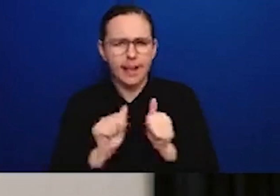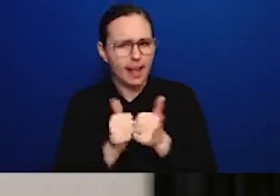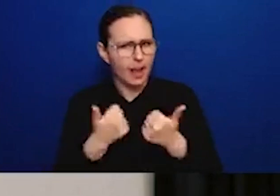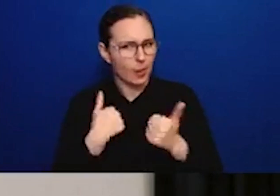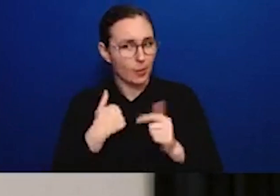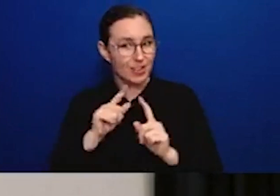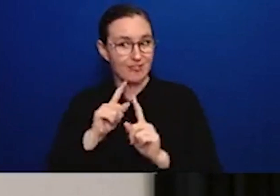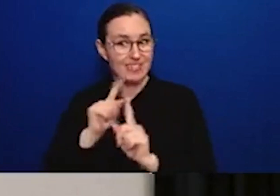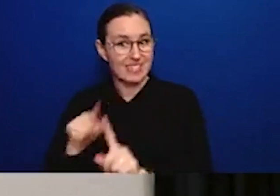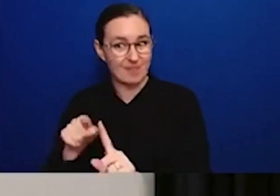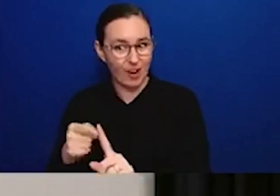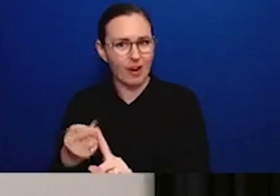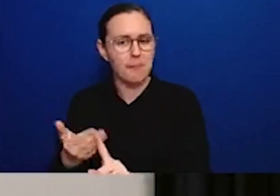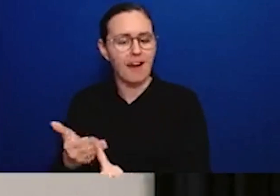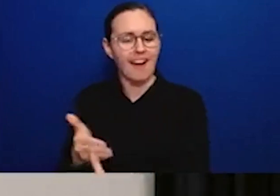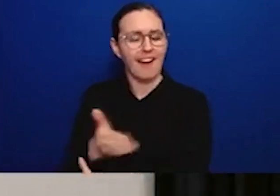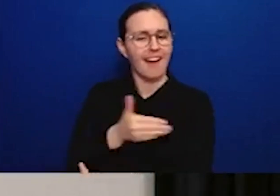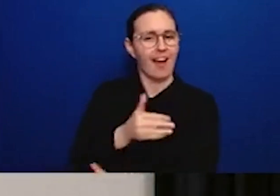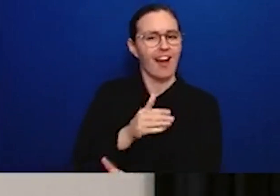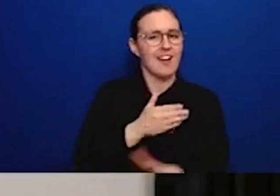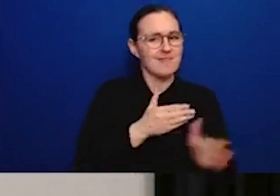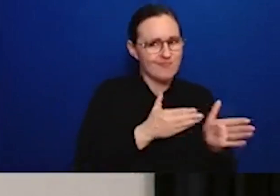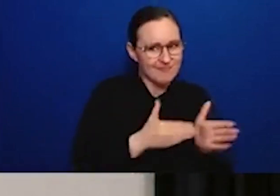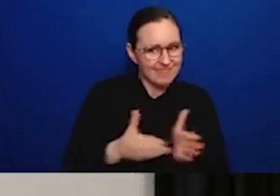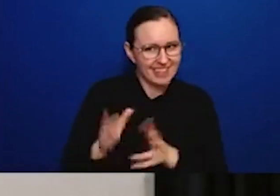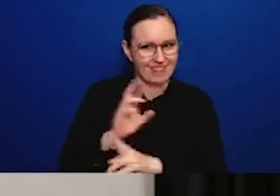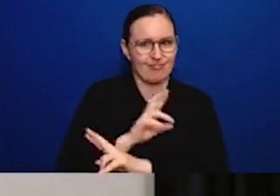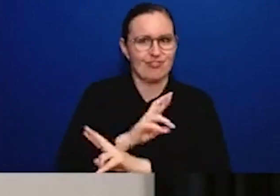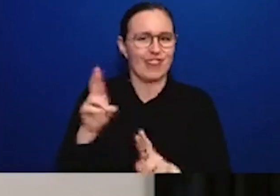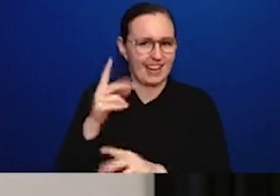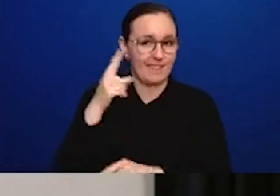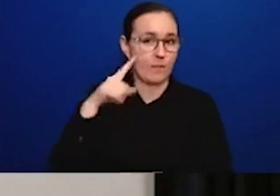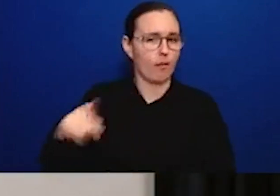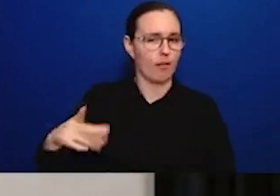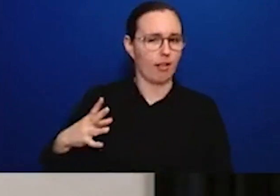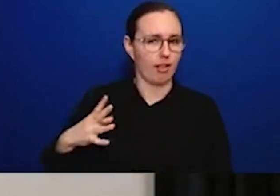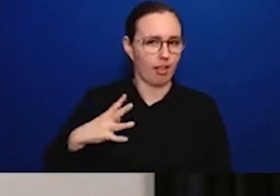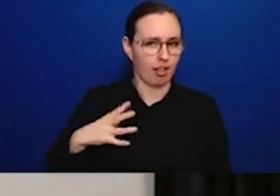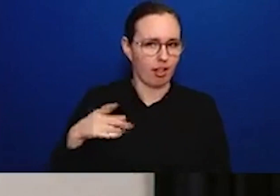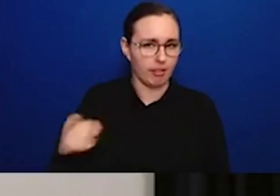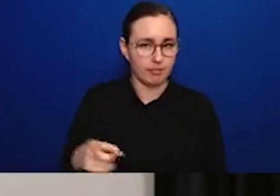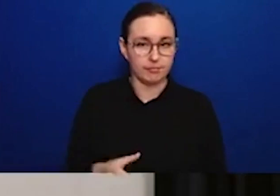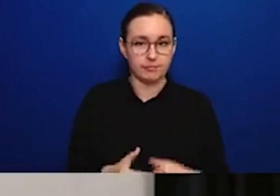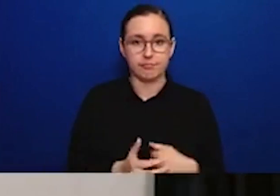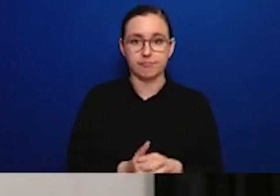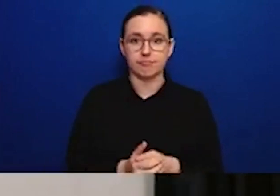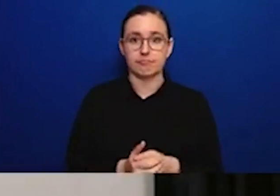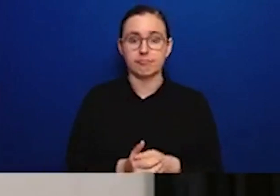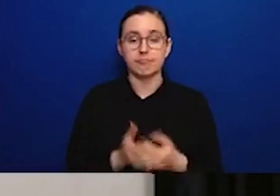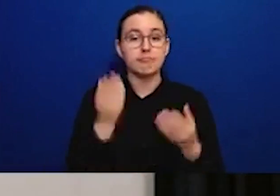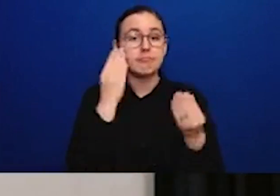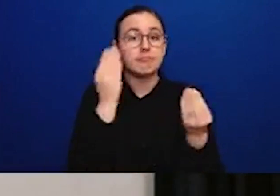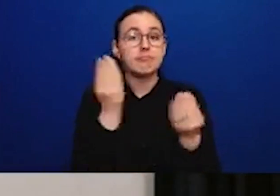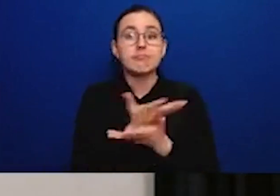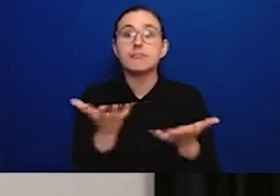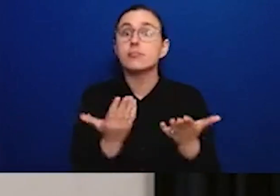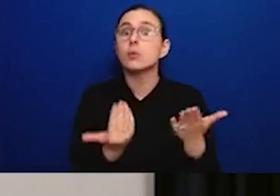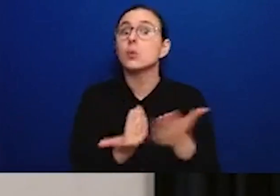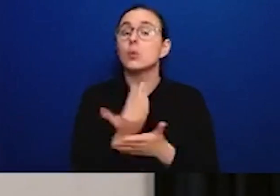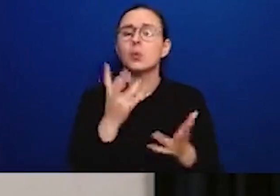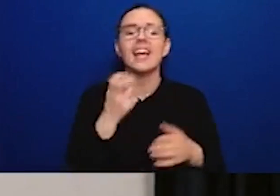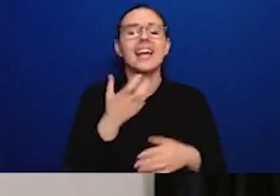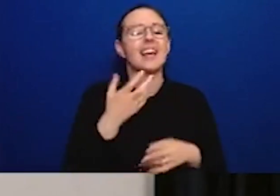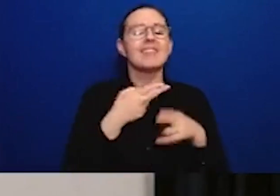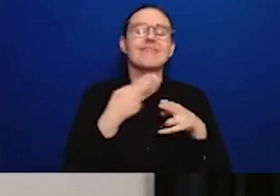future. Today, we are announcing a new heat preparedness plan to make sure we're ready for the next heat event. As part